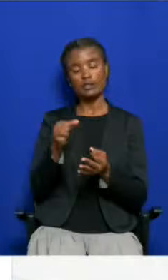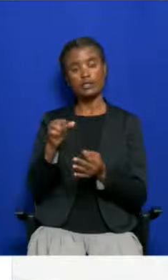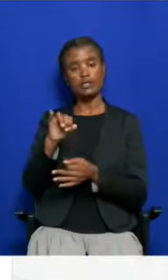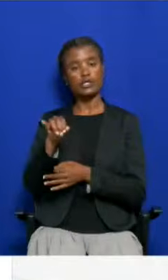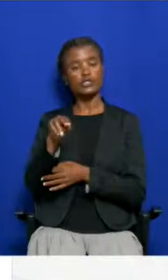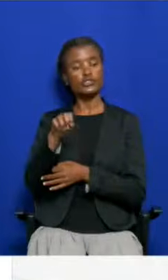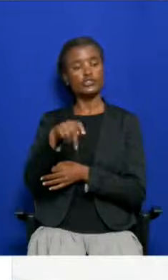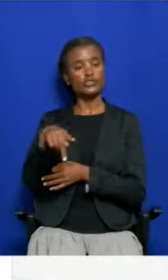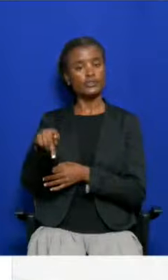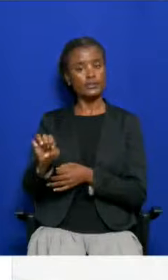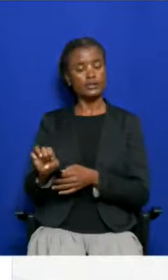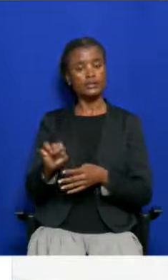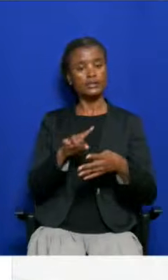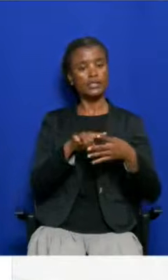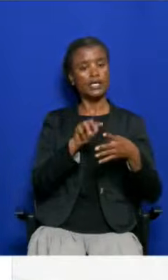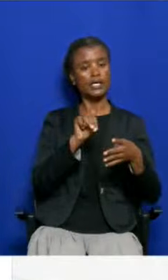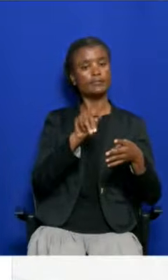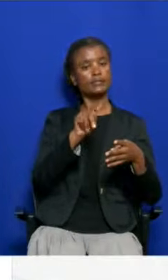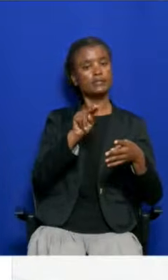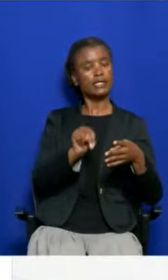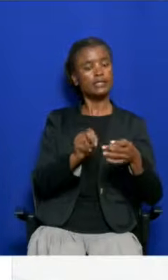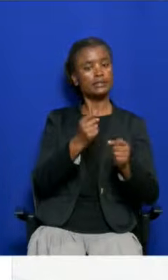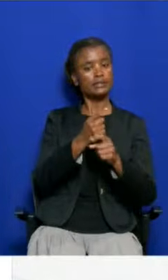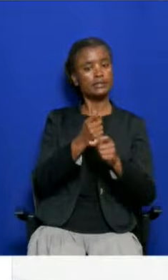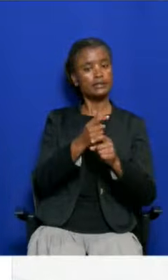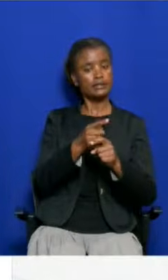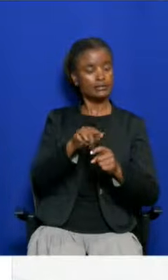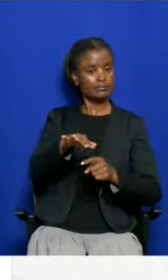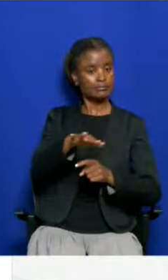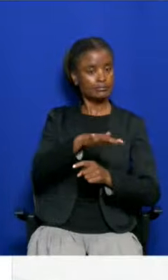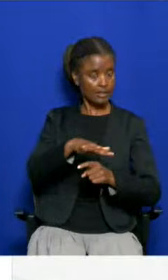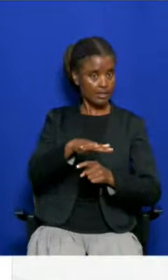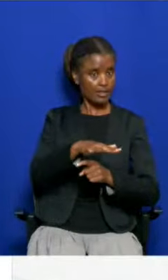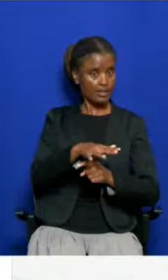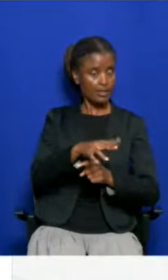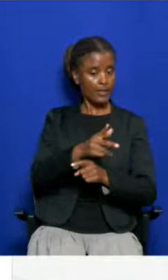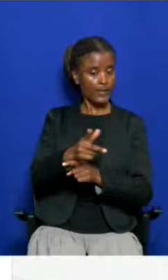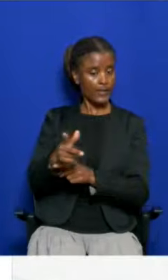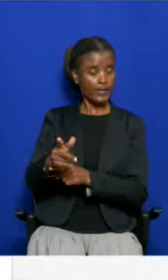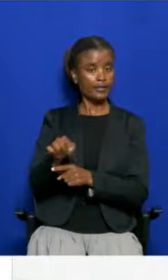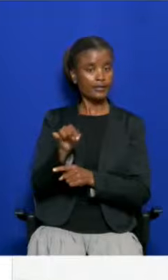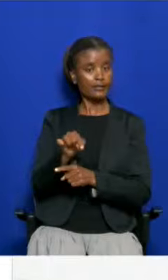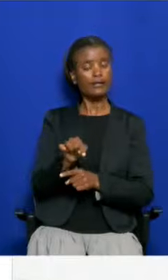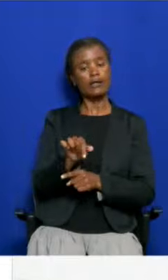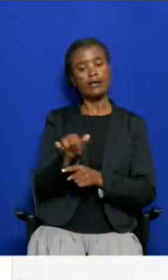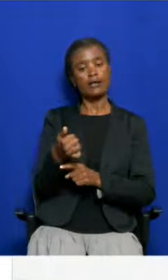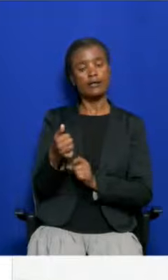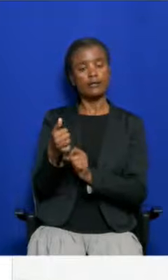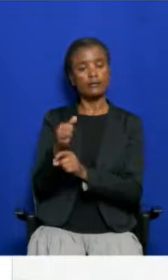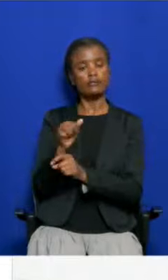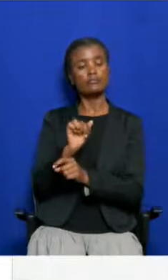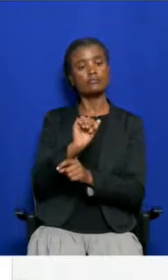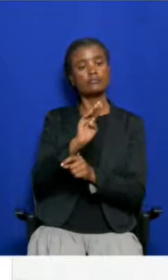MTN taxi rank, and 1 at Brooklyn.